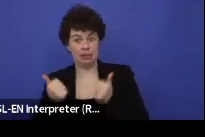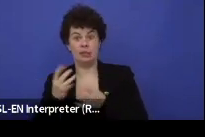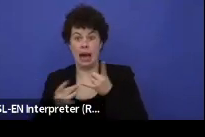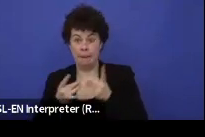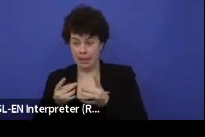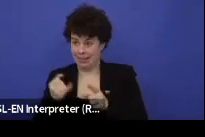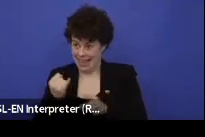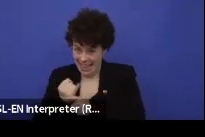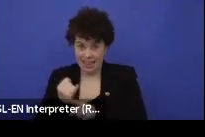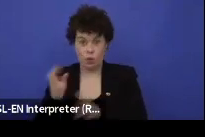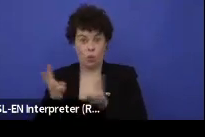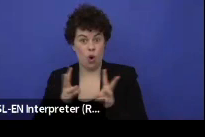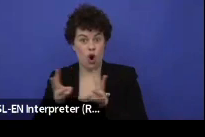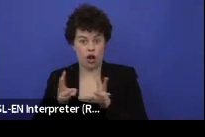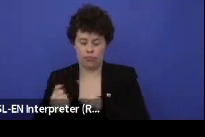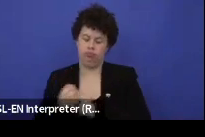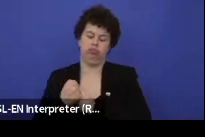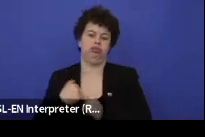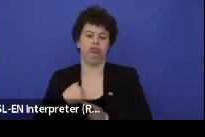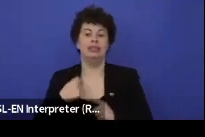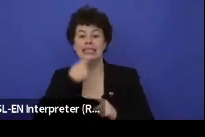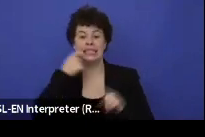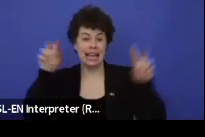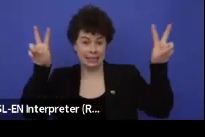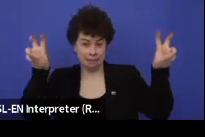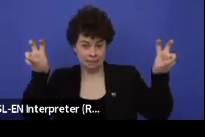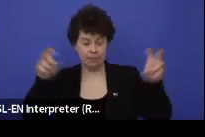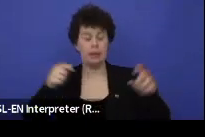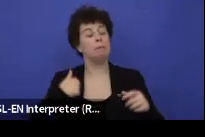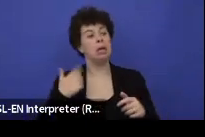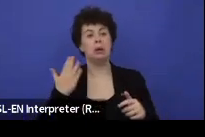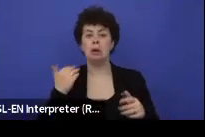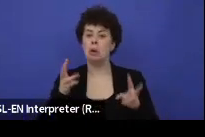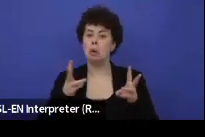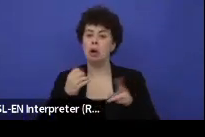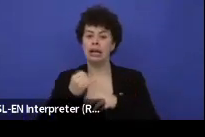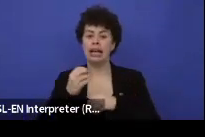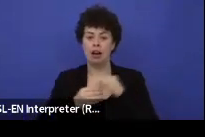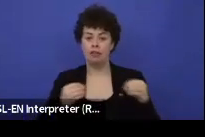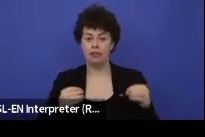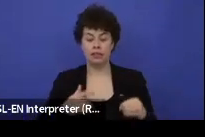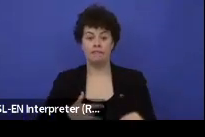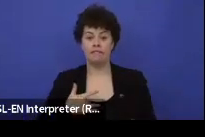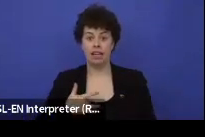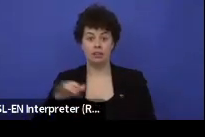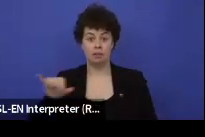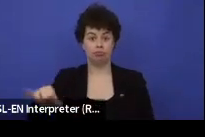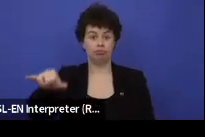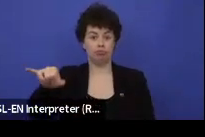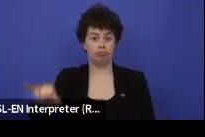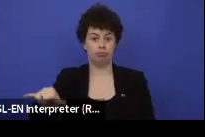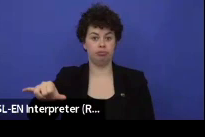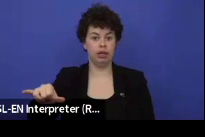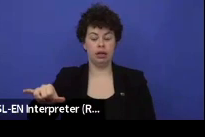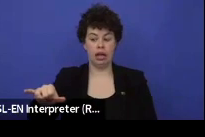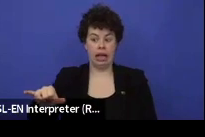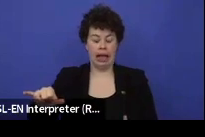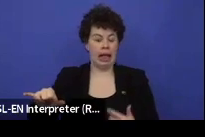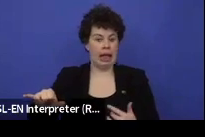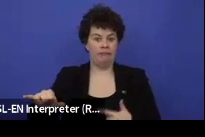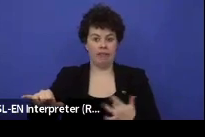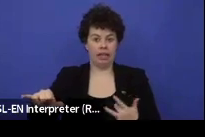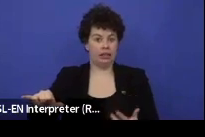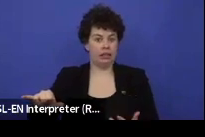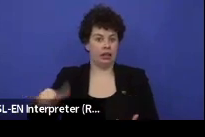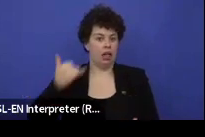her. And so she said, I was working in an office and I found answering the phone, the unpredictability of what